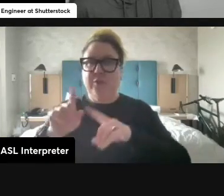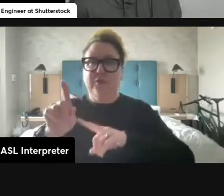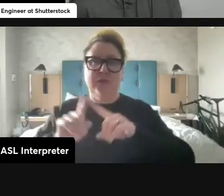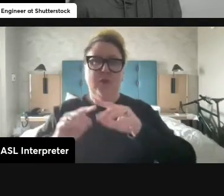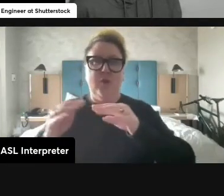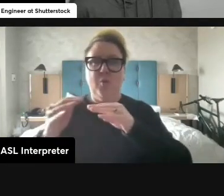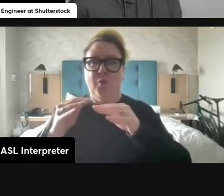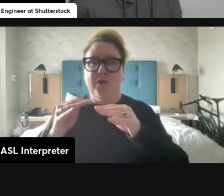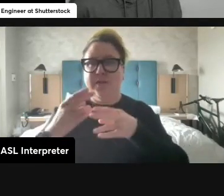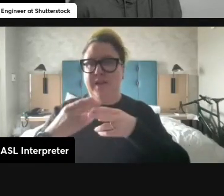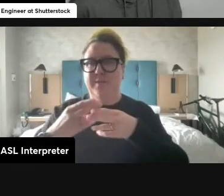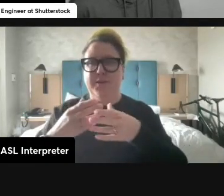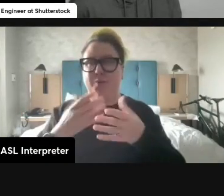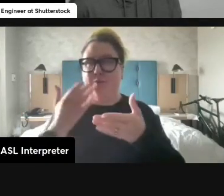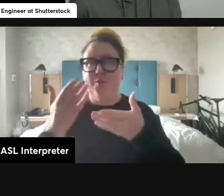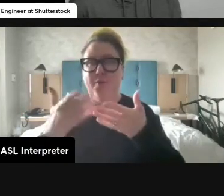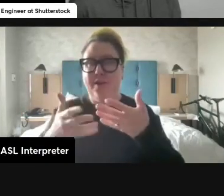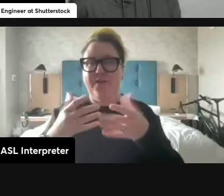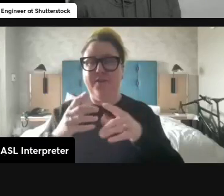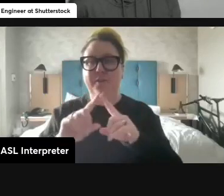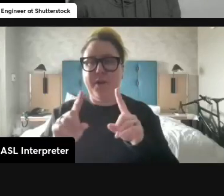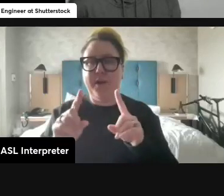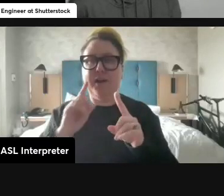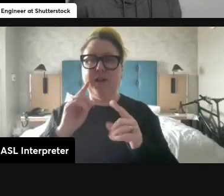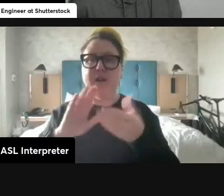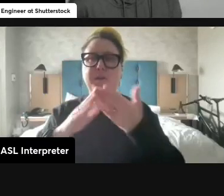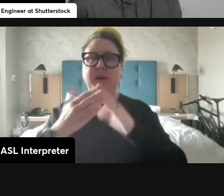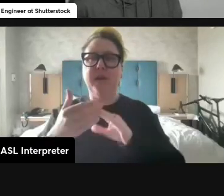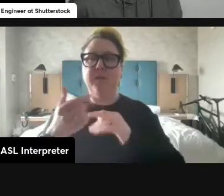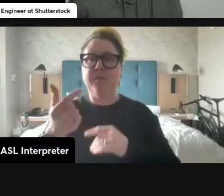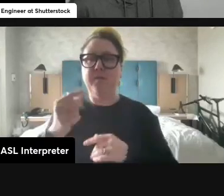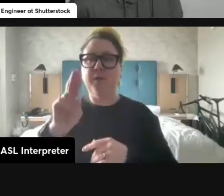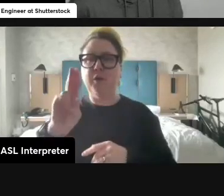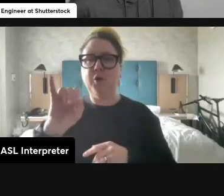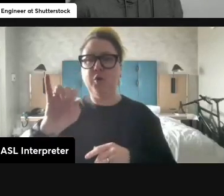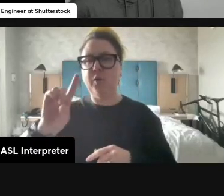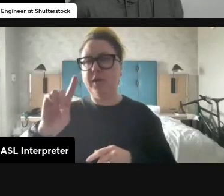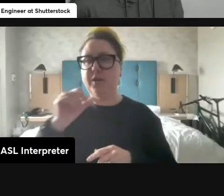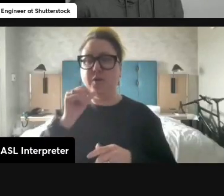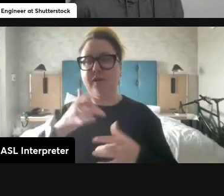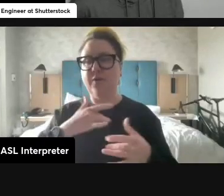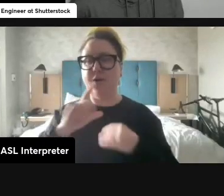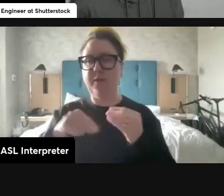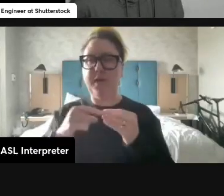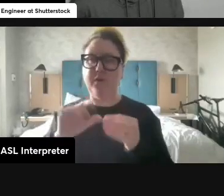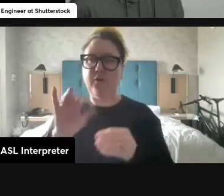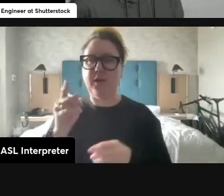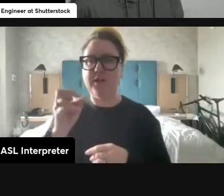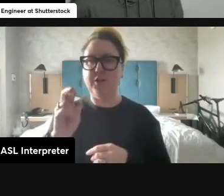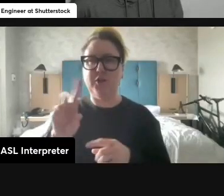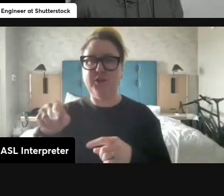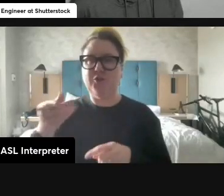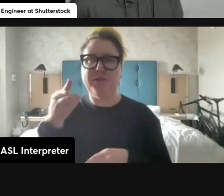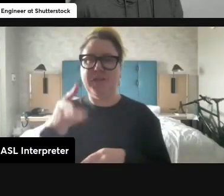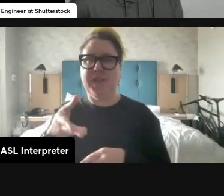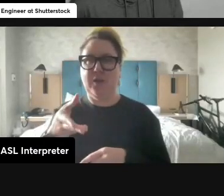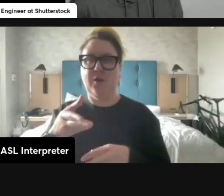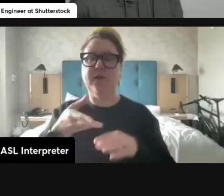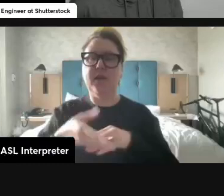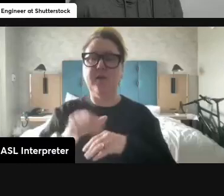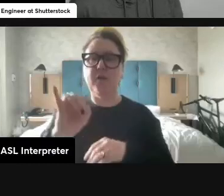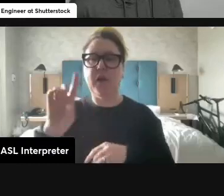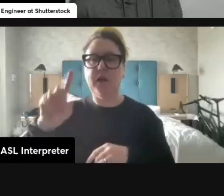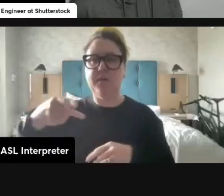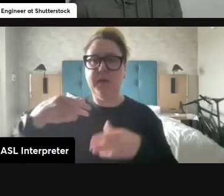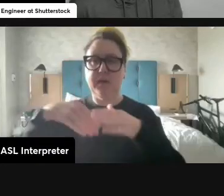it became something that was processed. Same with Kubernetes. You don't need to worry about your cluster. It's just there. And then once the IDPs come in and they